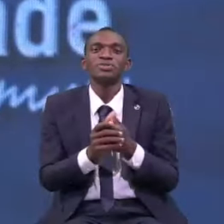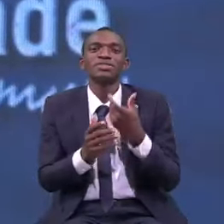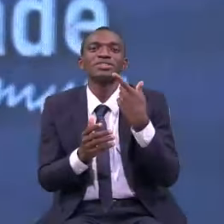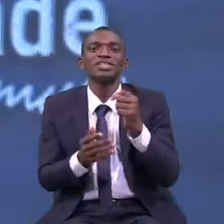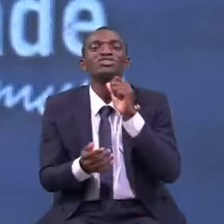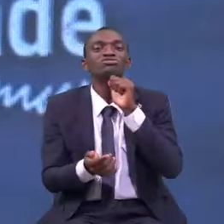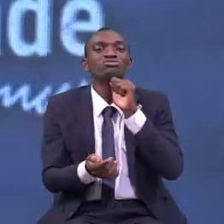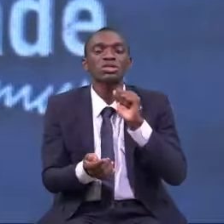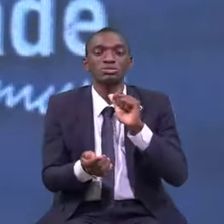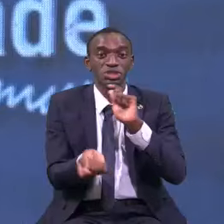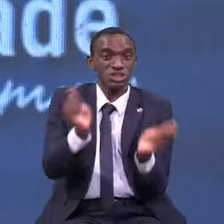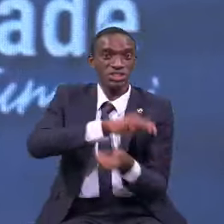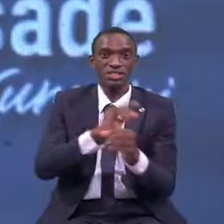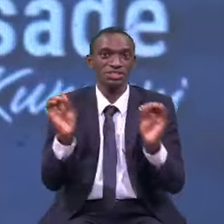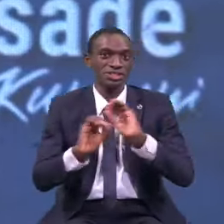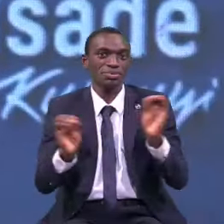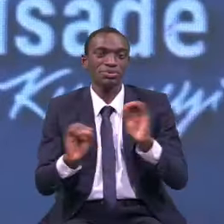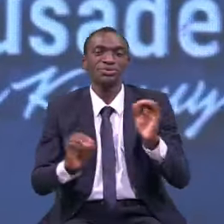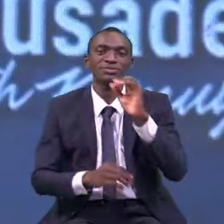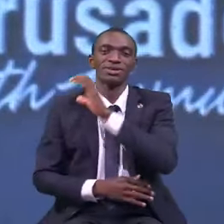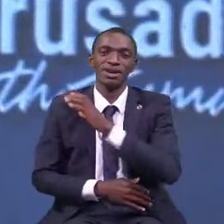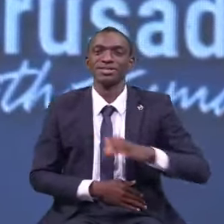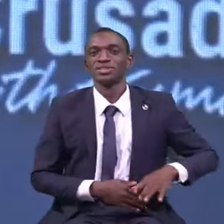unchangeable Christ.